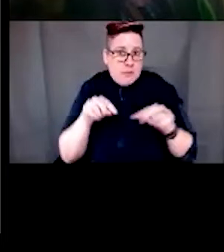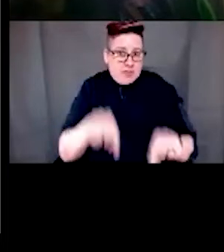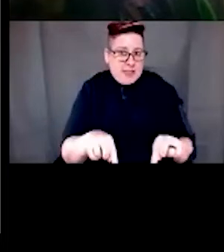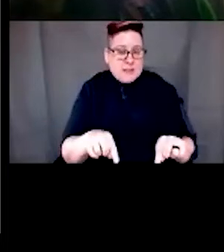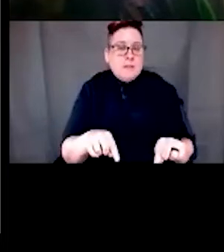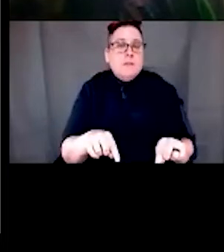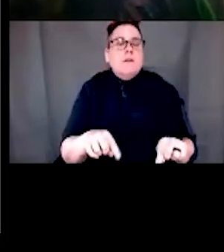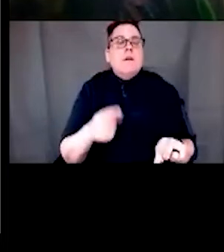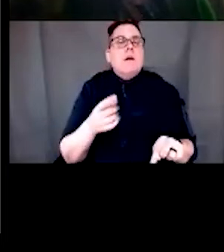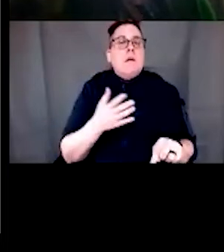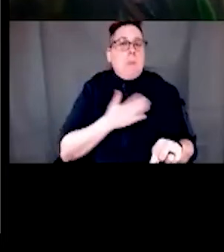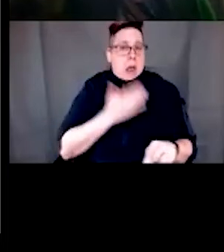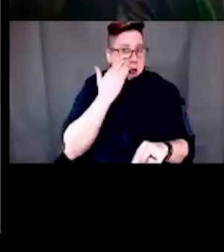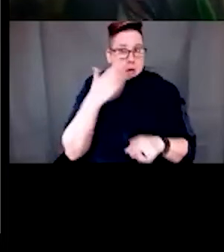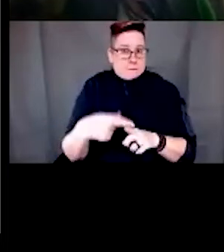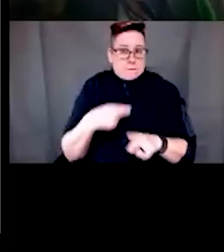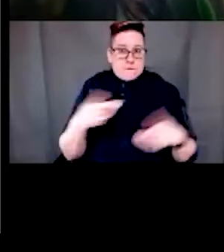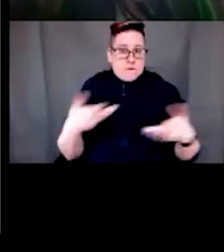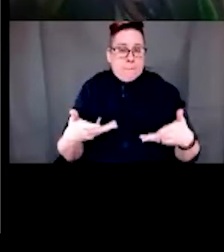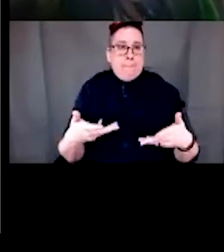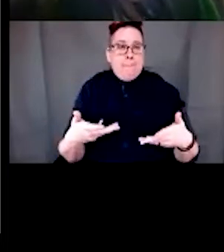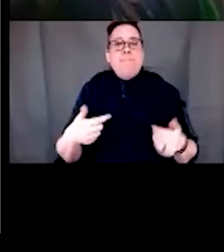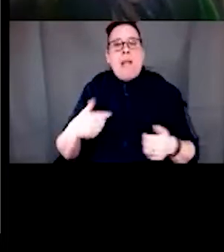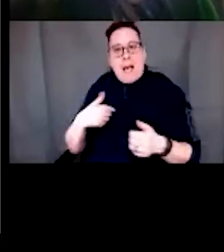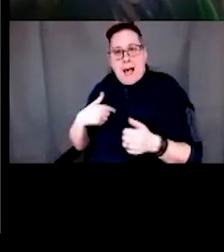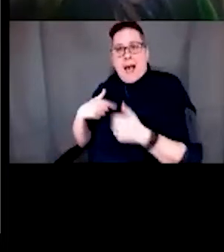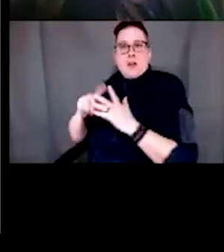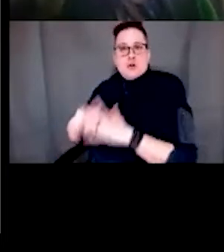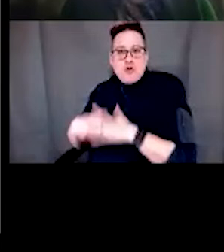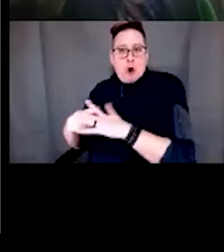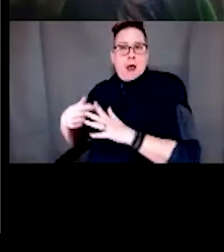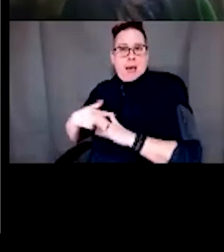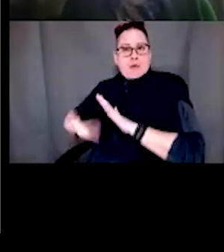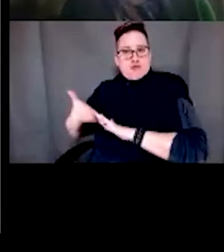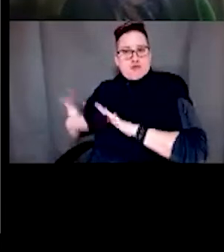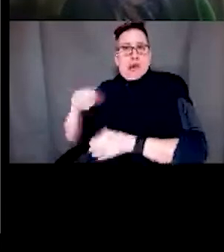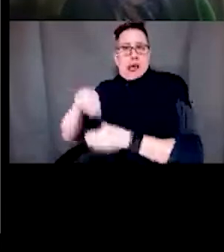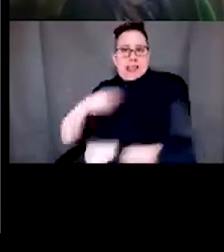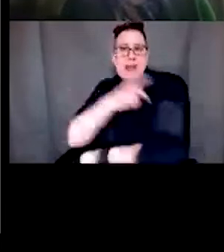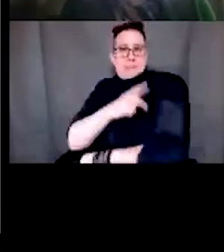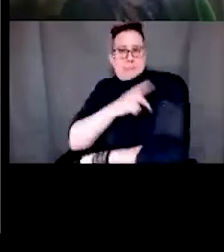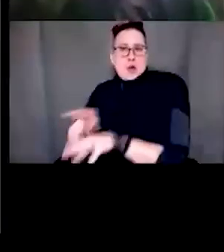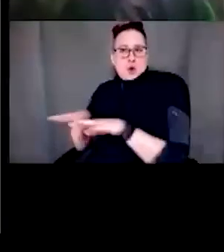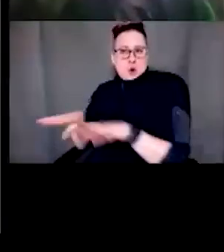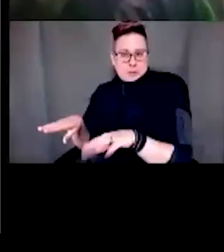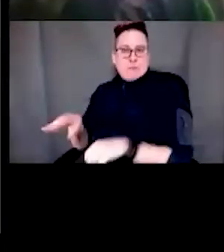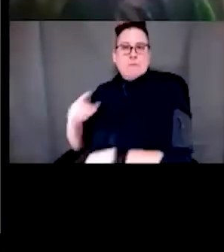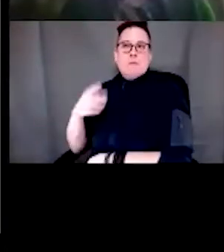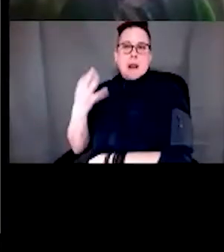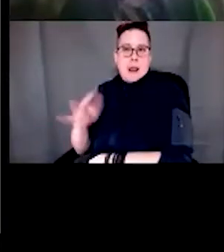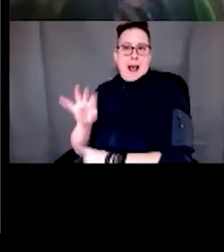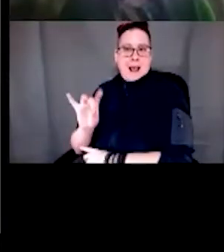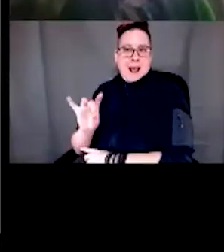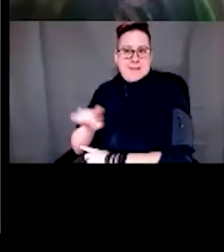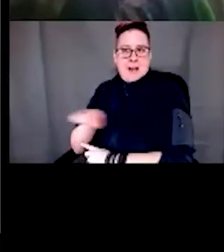it comes out of starting and running an inpatient unit from 1985